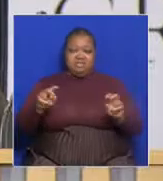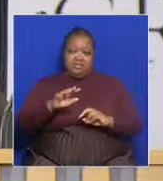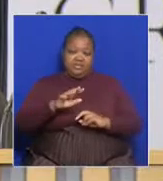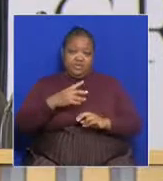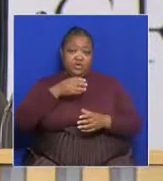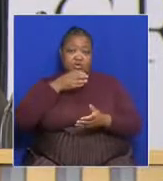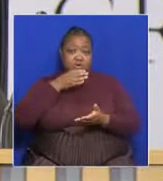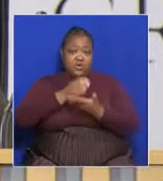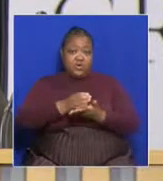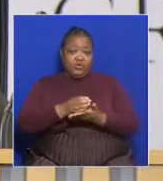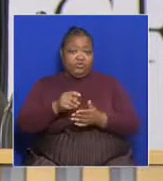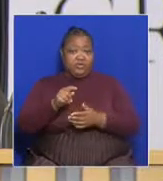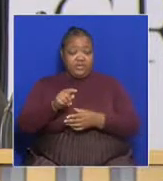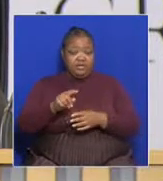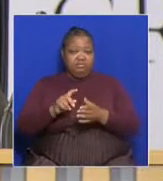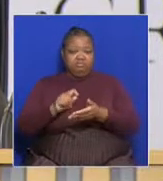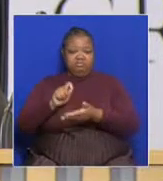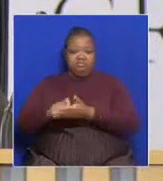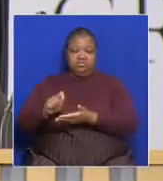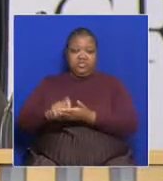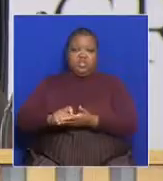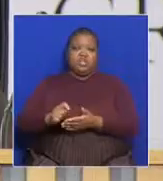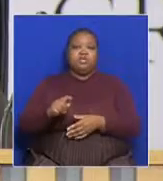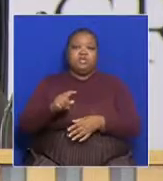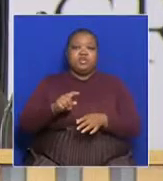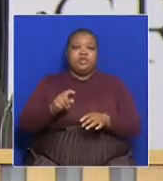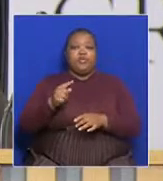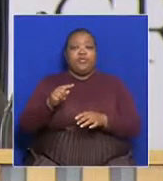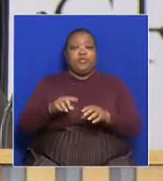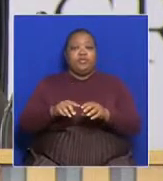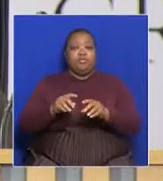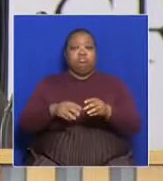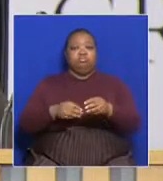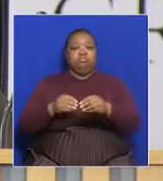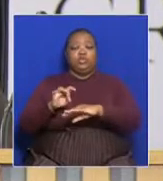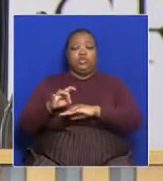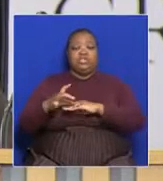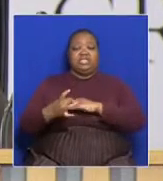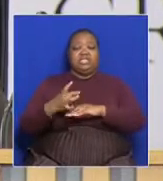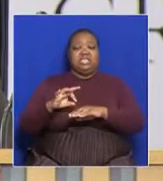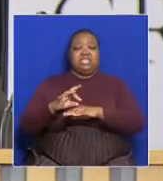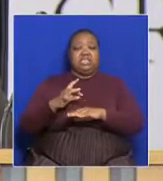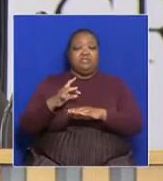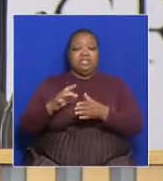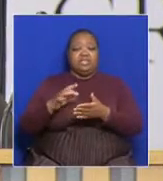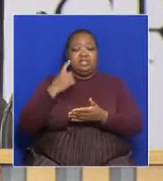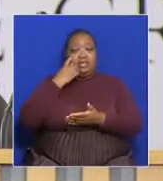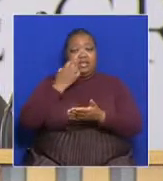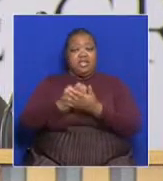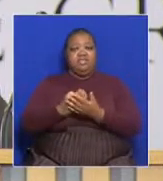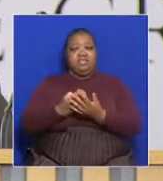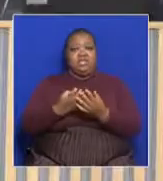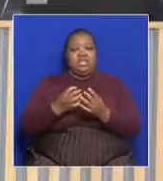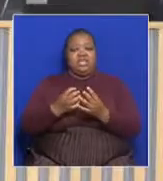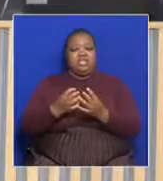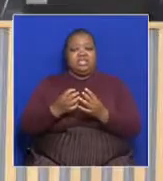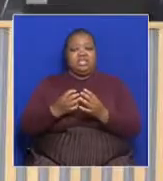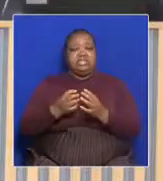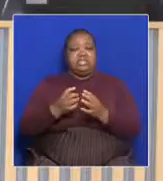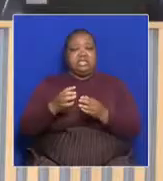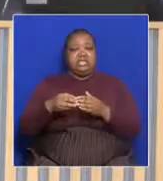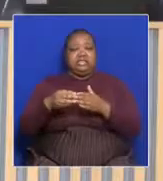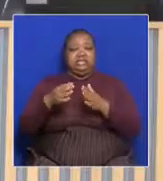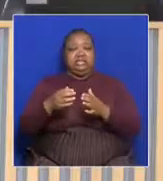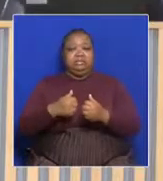confirm it was done yes, about a month when you're ago. preparing for consultation with the That evidence is leaders. correct. Okay. Thank you. And can I just, to be fair to